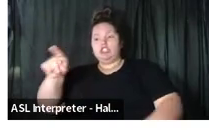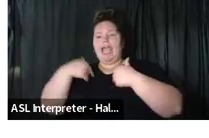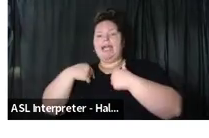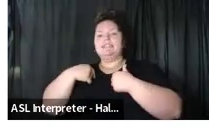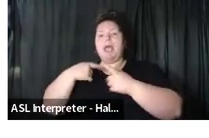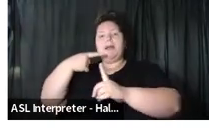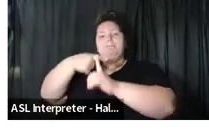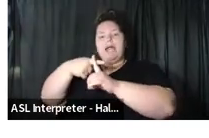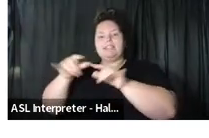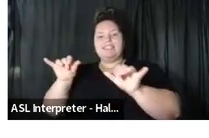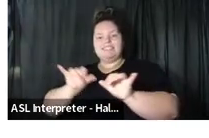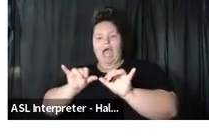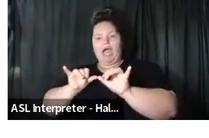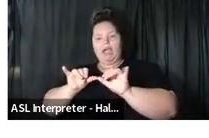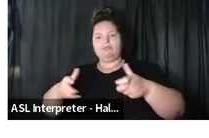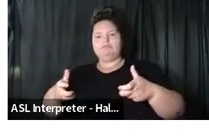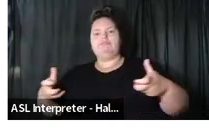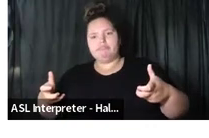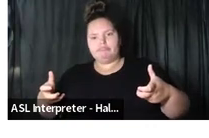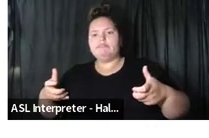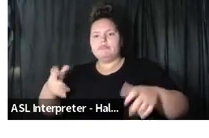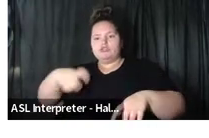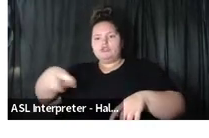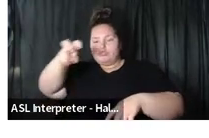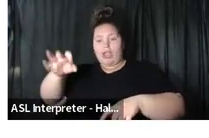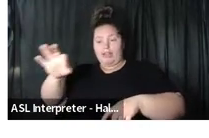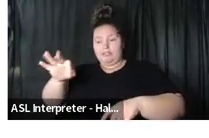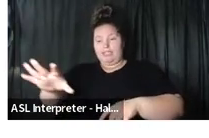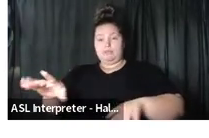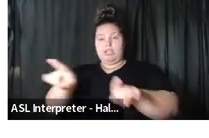very specific and there's also very broad categories. But